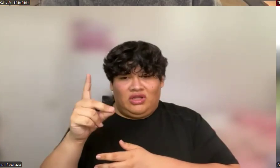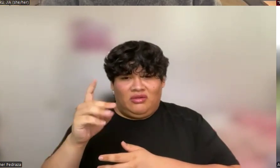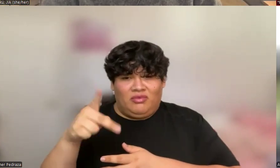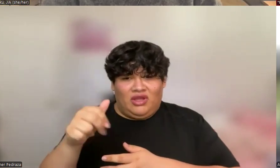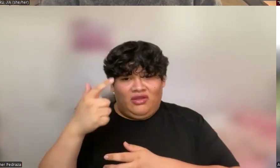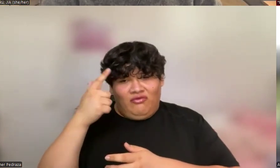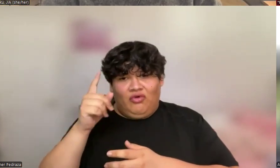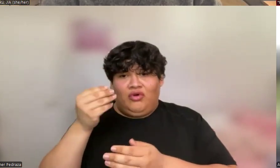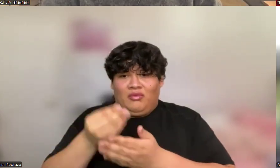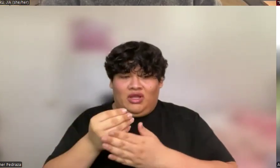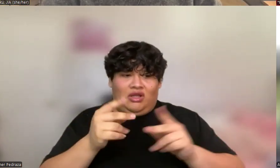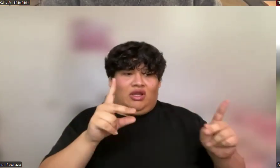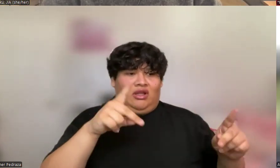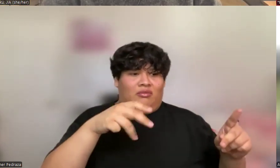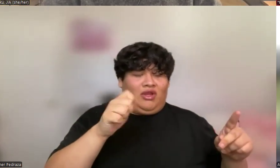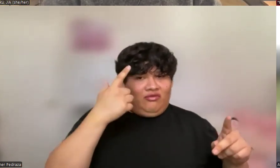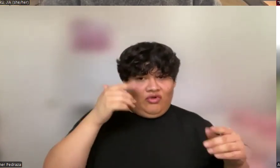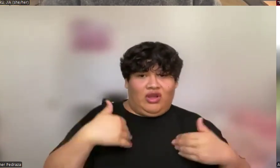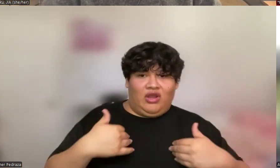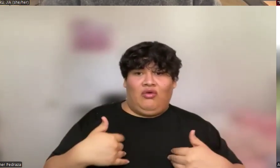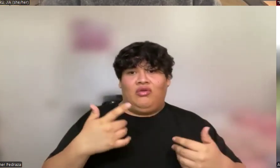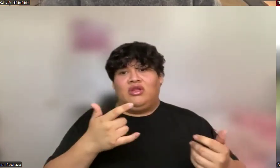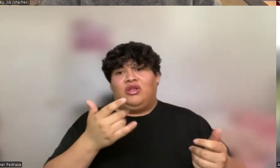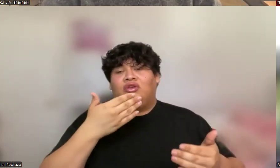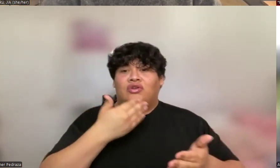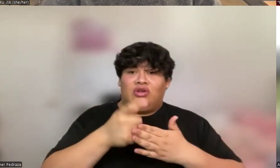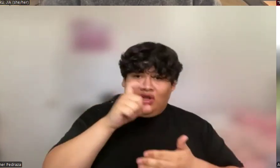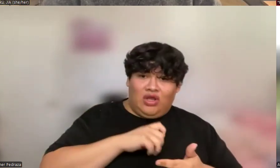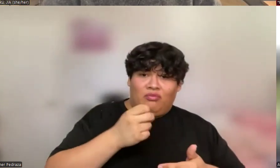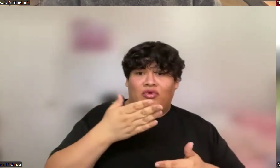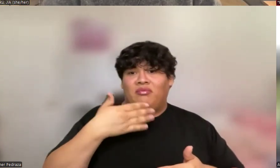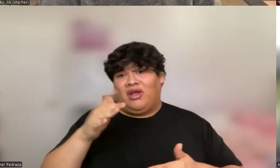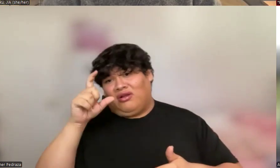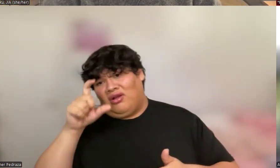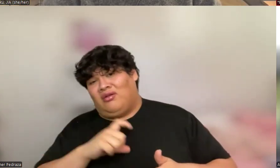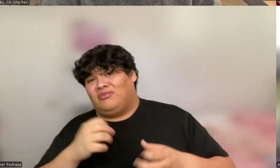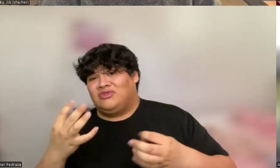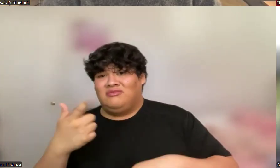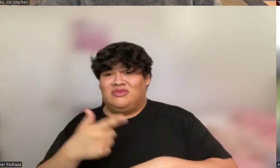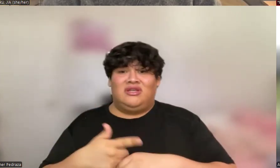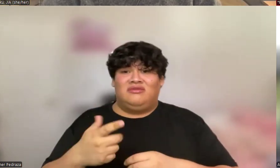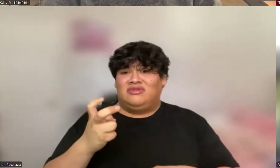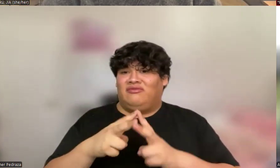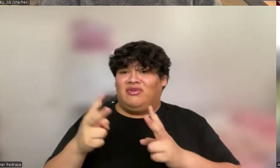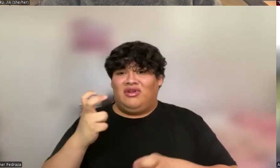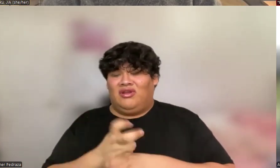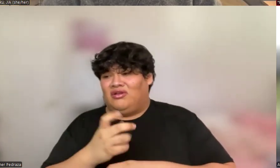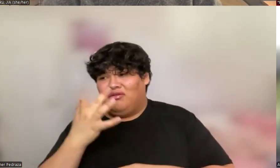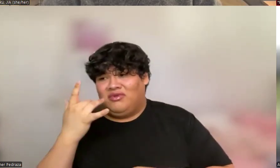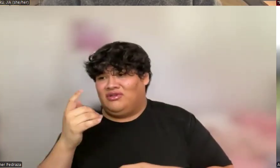finance. We just have to kind of play good cop, bad cop sometimes to support folks, and it's very hard. So many people have